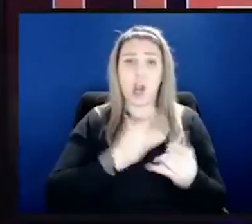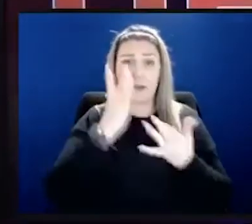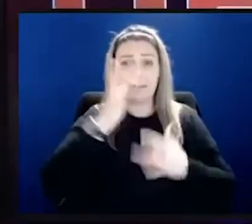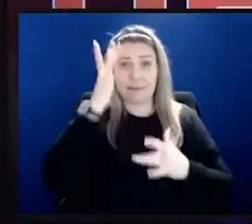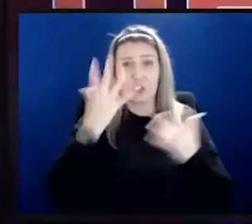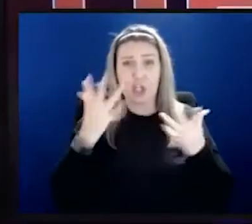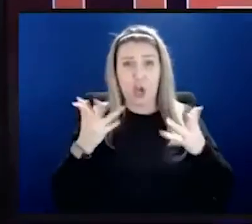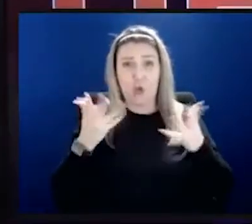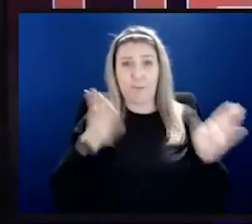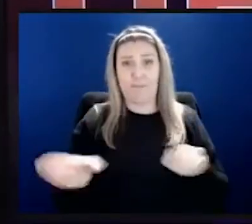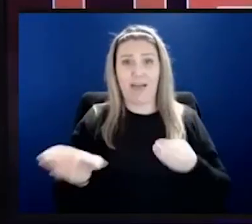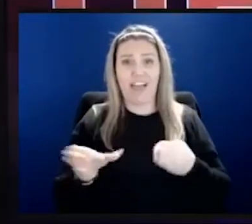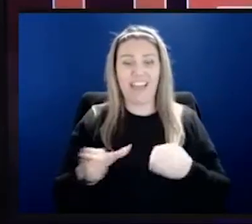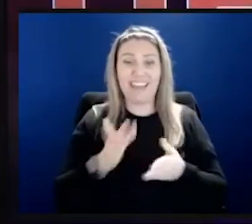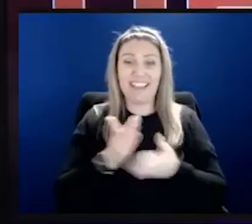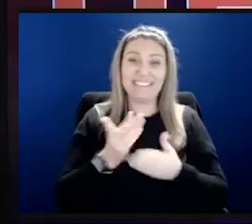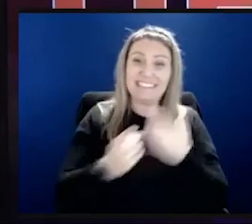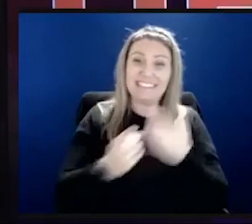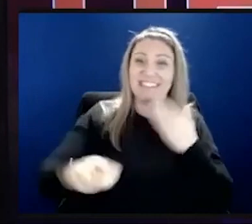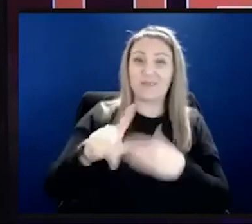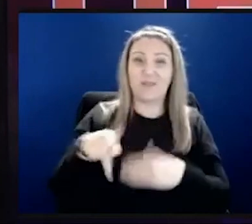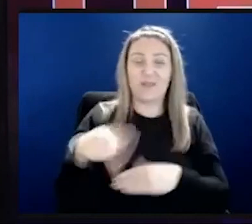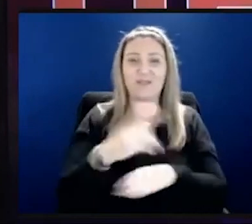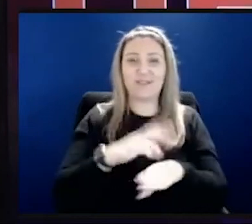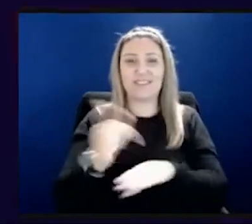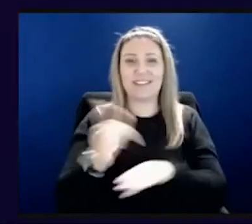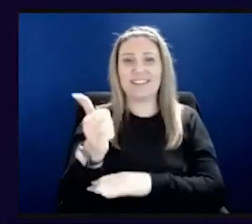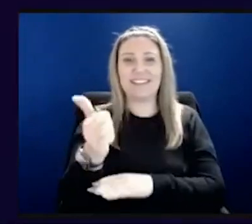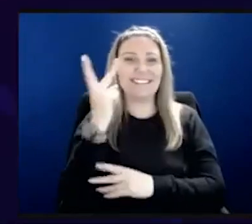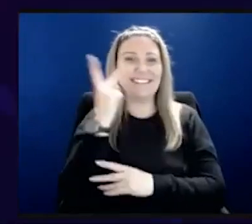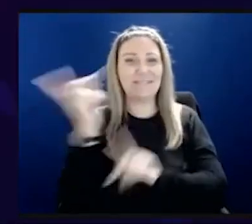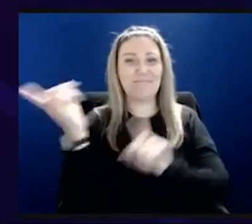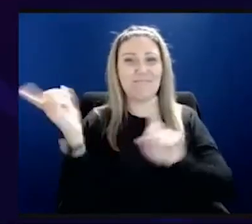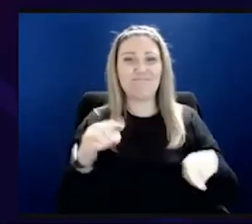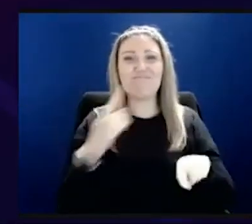That's next Thursday morning at 10. We'll see you then. Bring your questions.